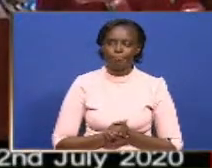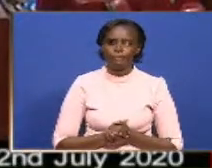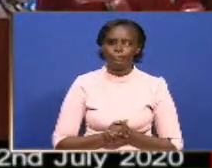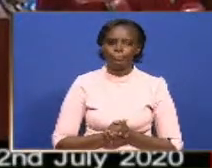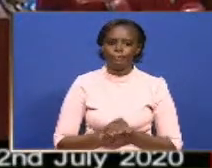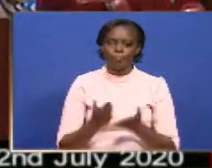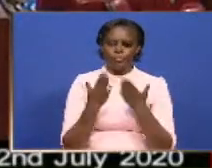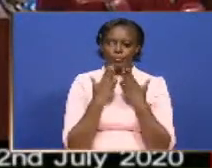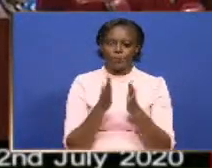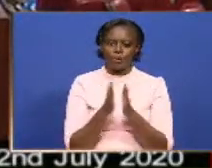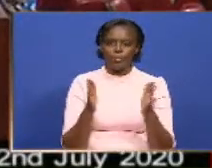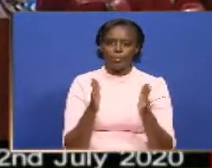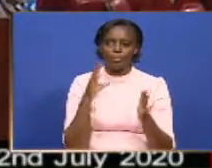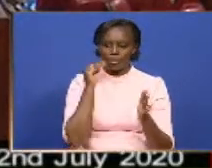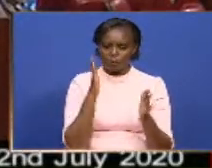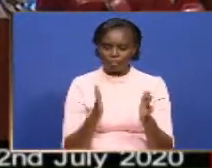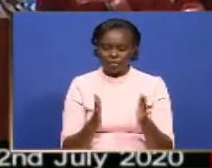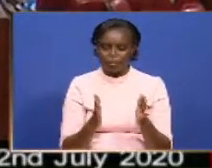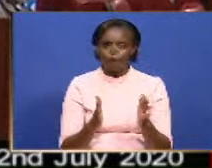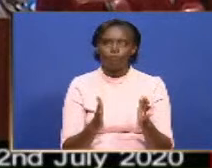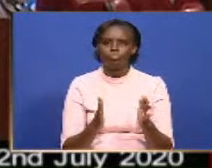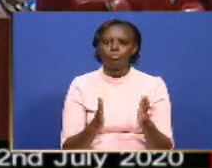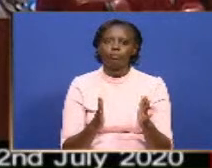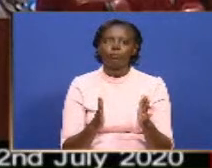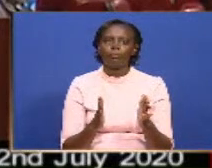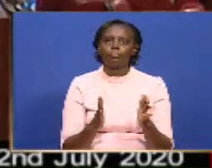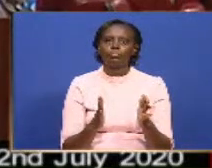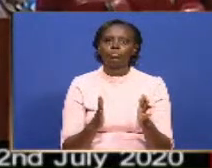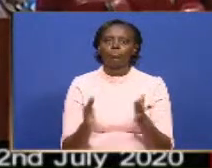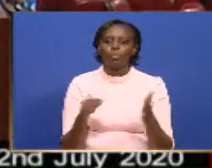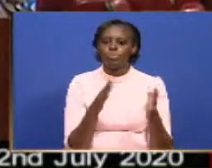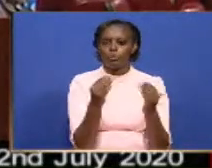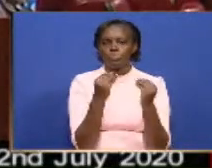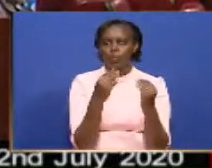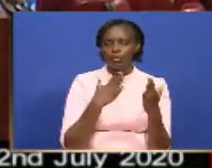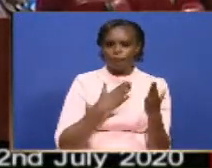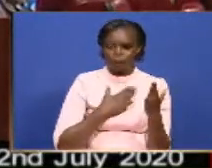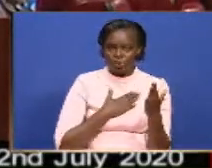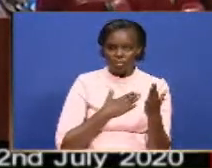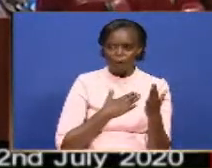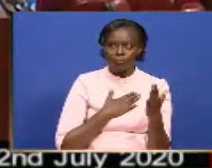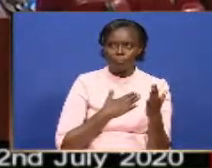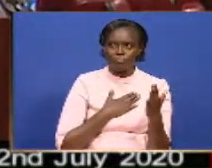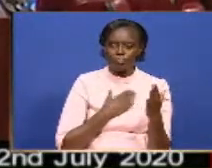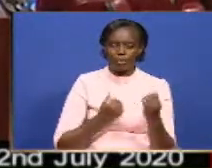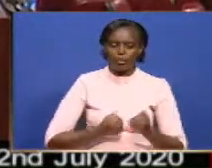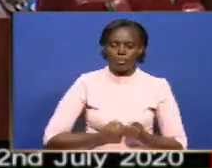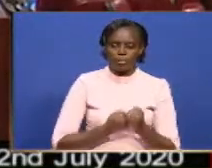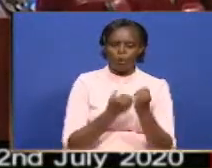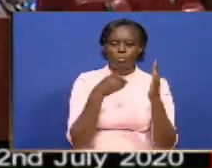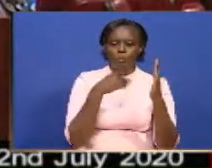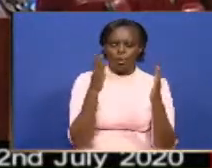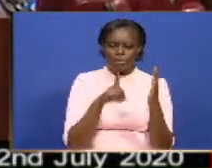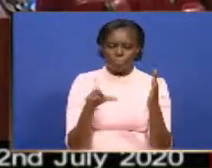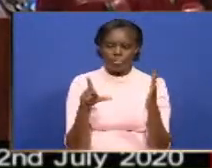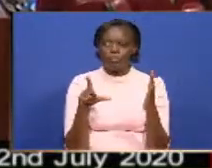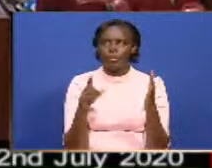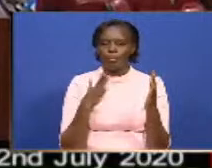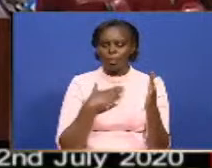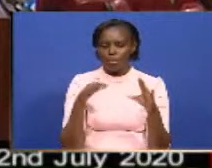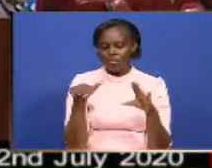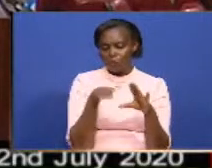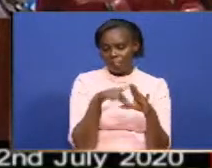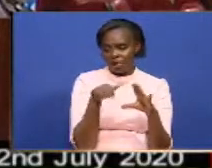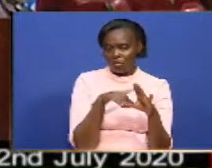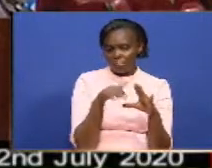Thank you very much, Madam Speaker, for the opportunity to support this bill. I am a member